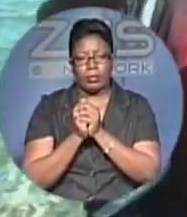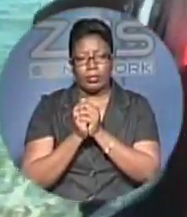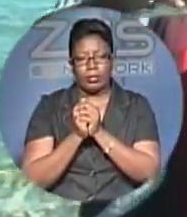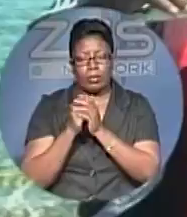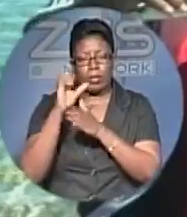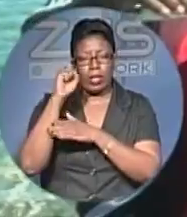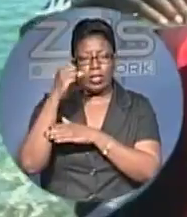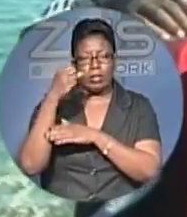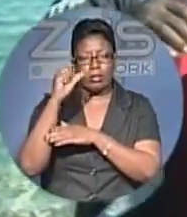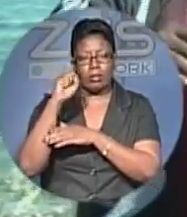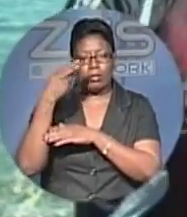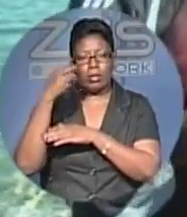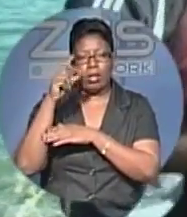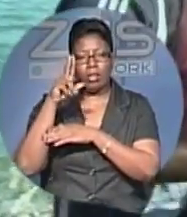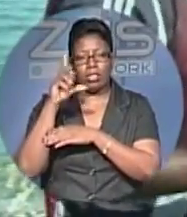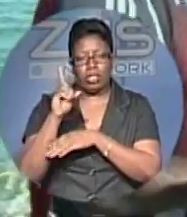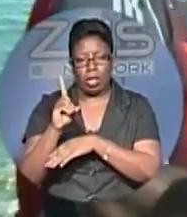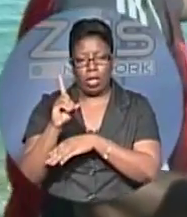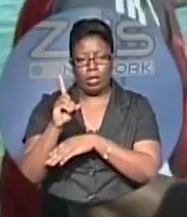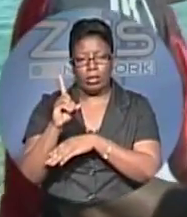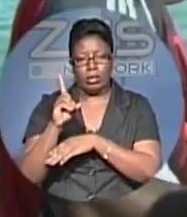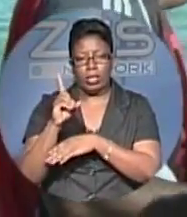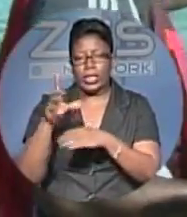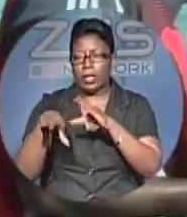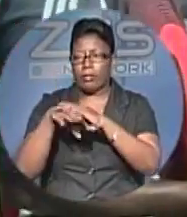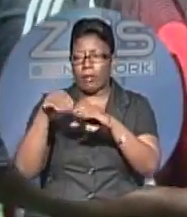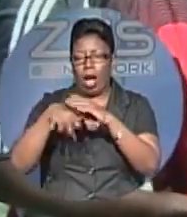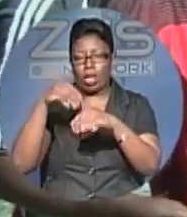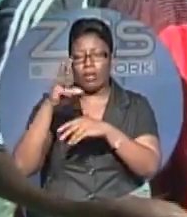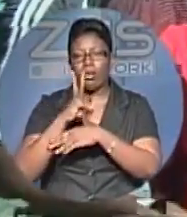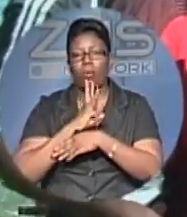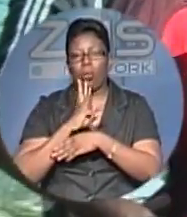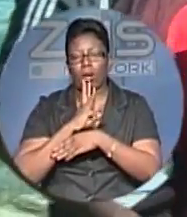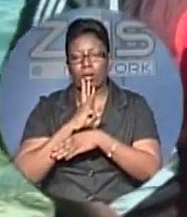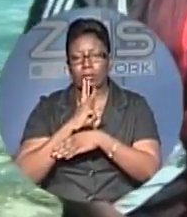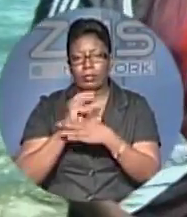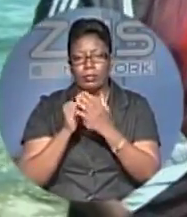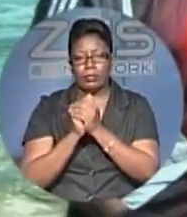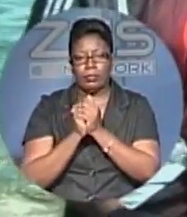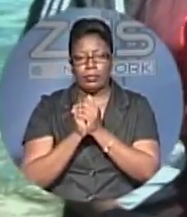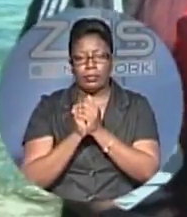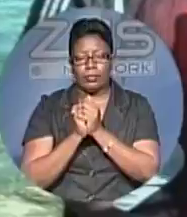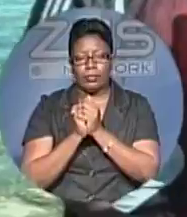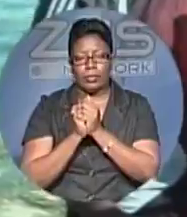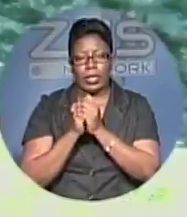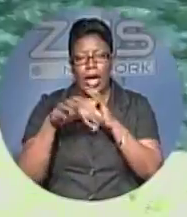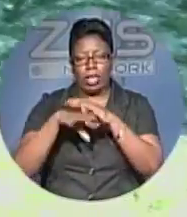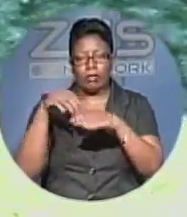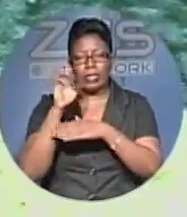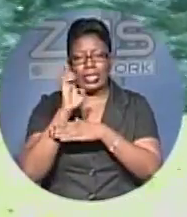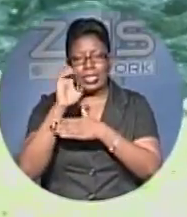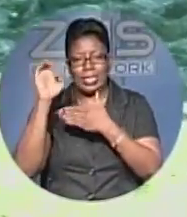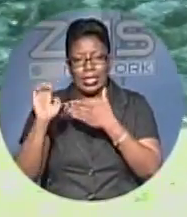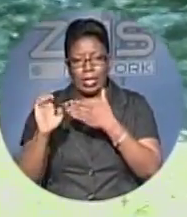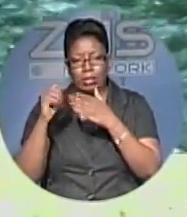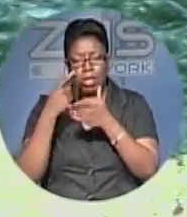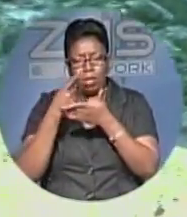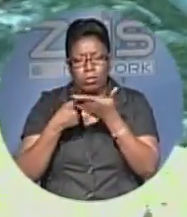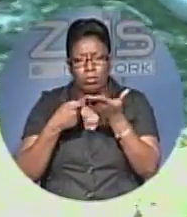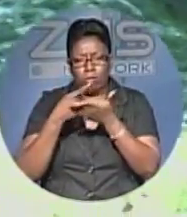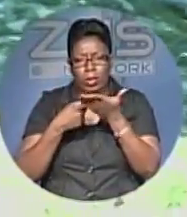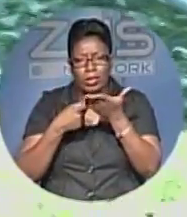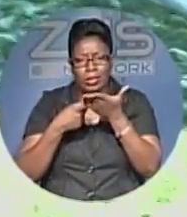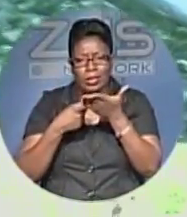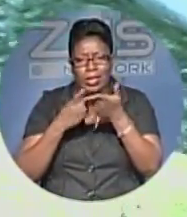broadshad, a barracuda. These basically came from over the water, and apparently they came from off the eastern end over there. But what impact